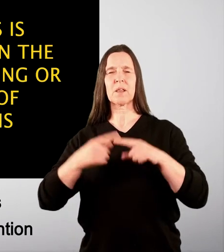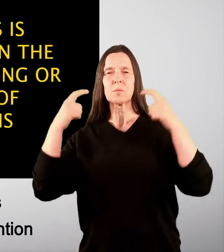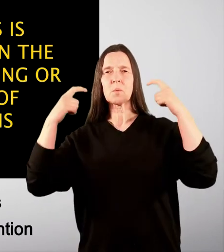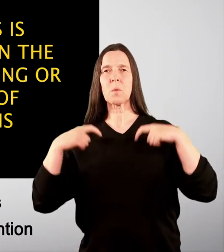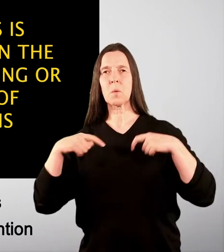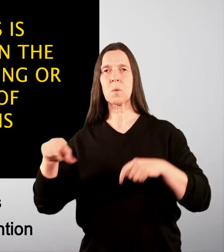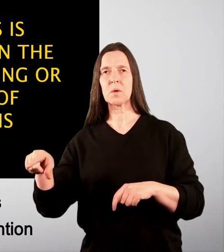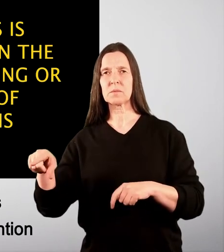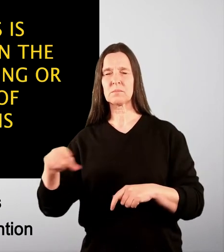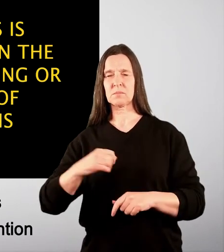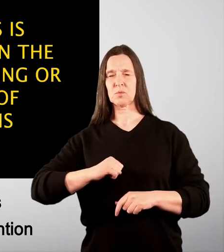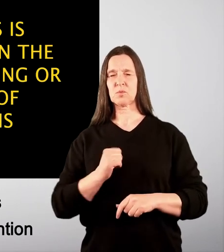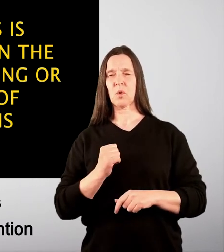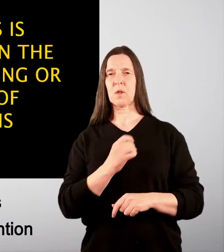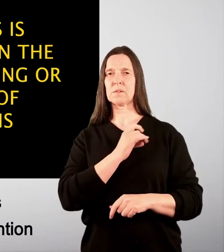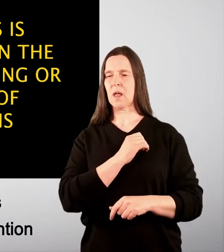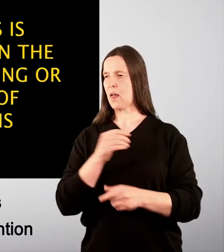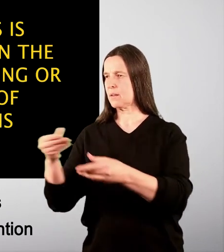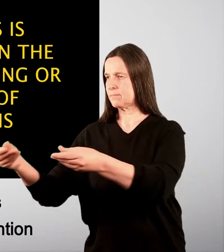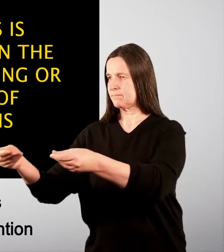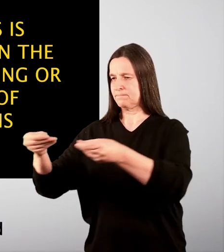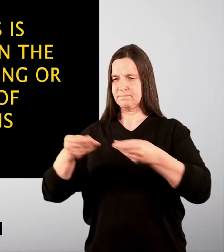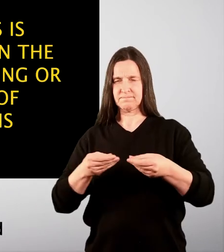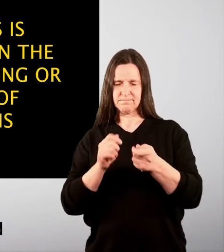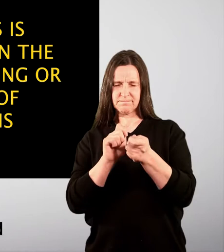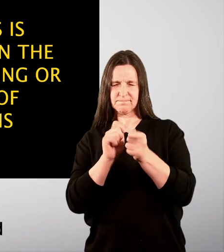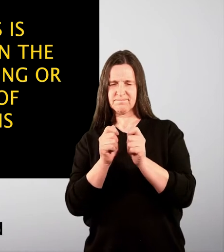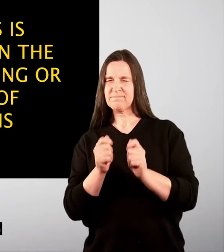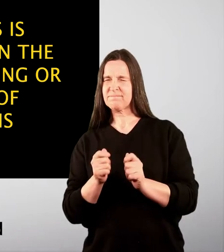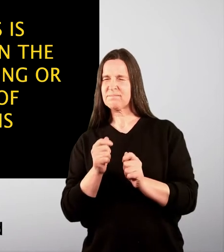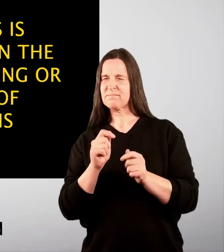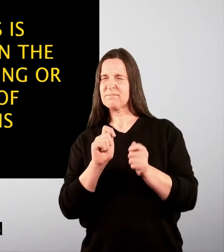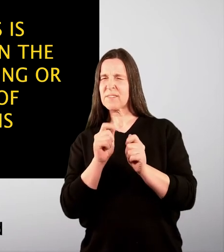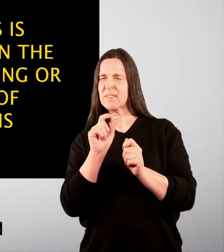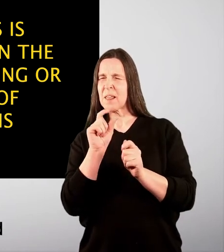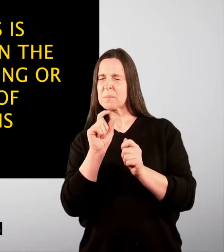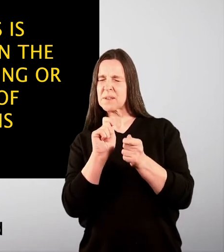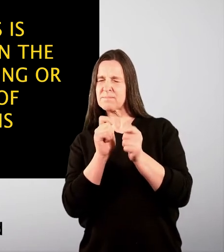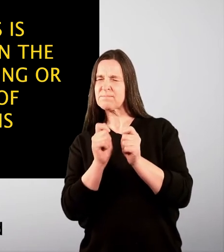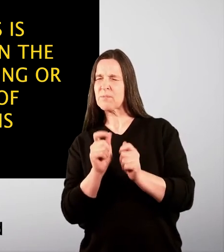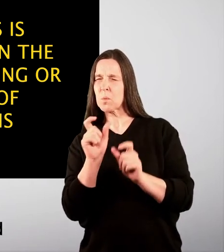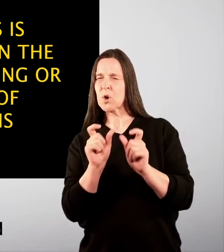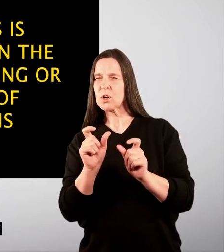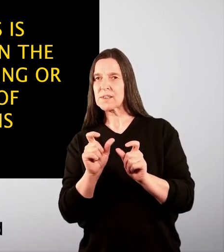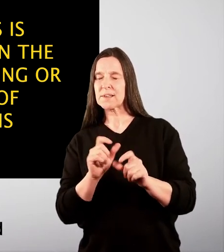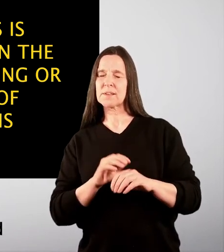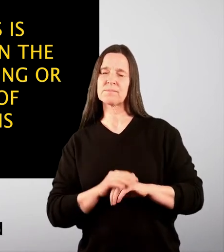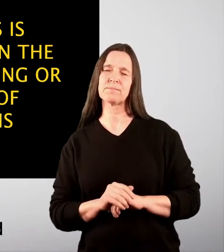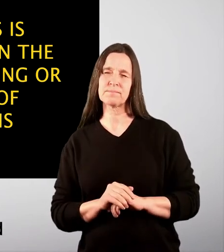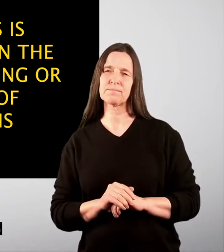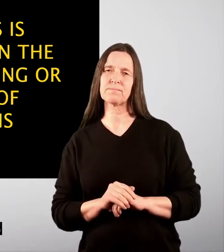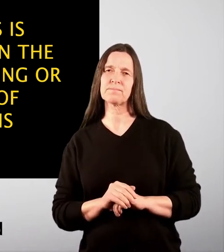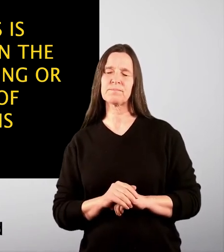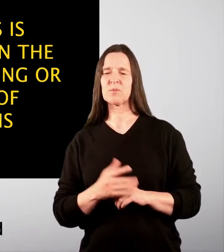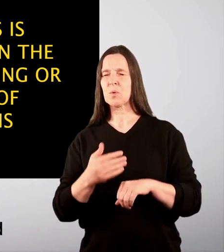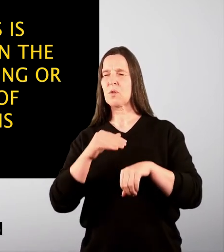such force as is reasonable in the circumstances and prevention of a crime, or in effecting or assisting in a lawful arrest